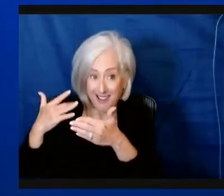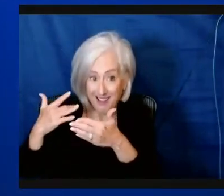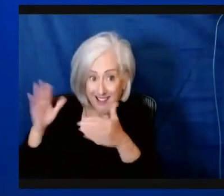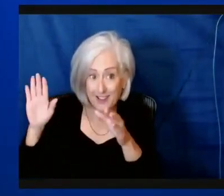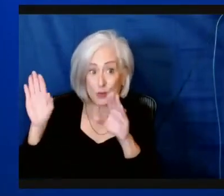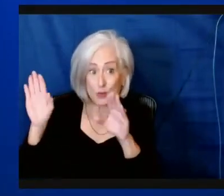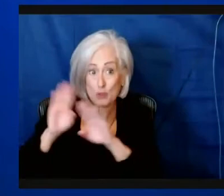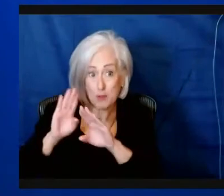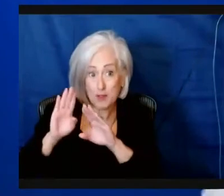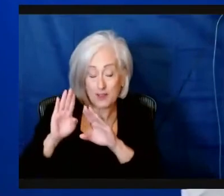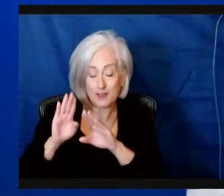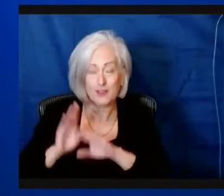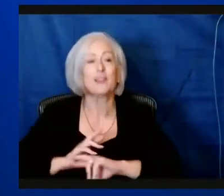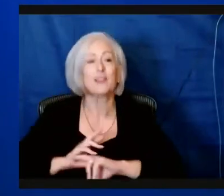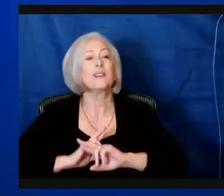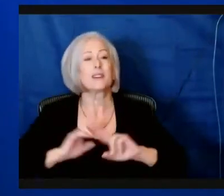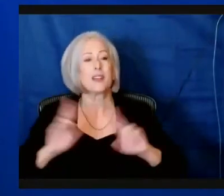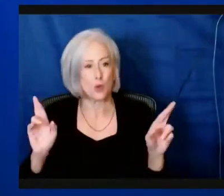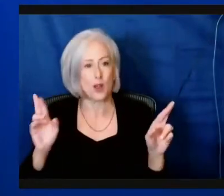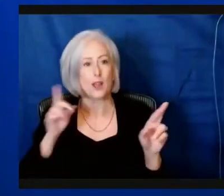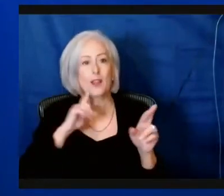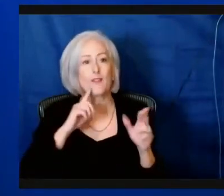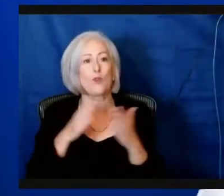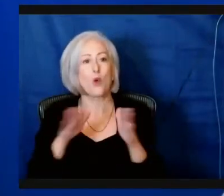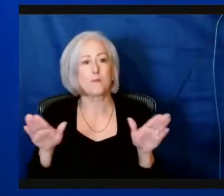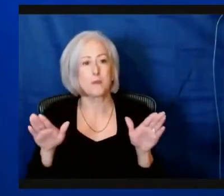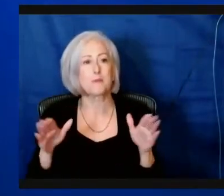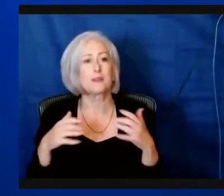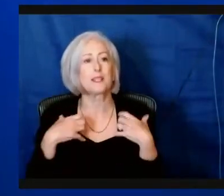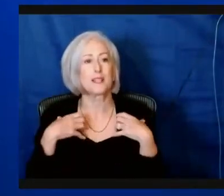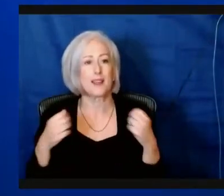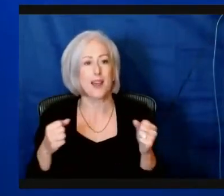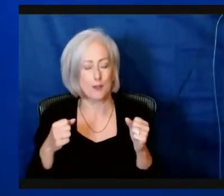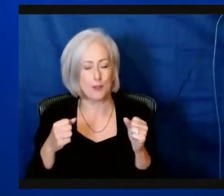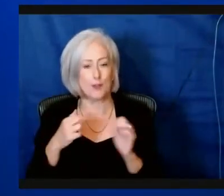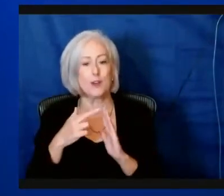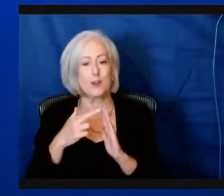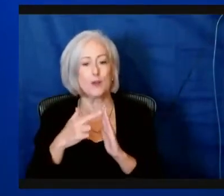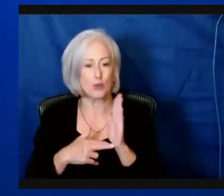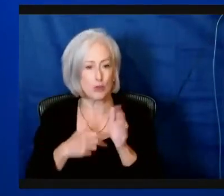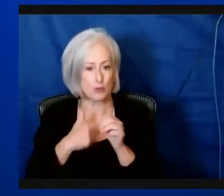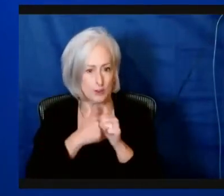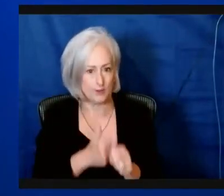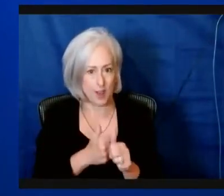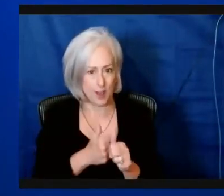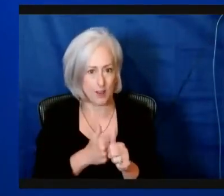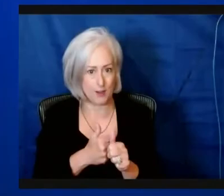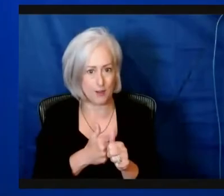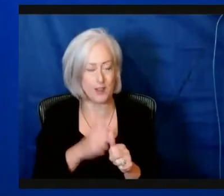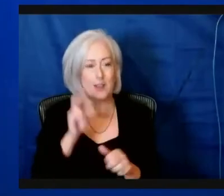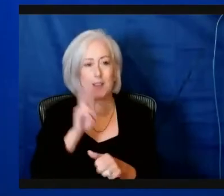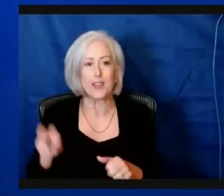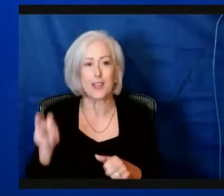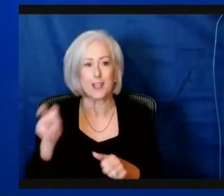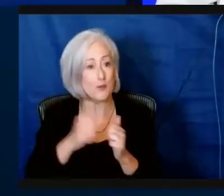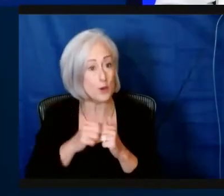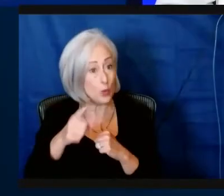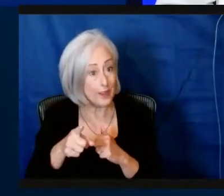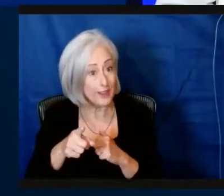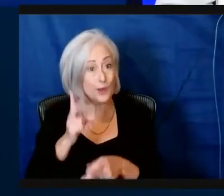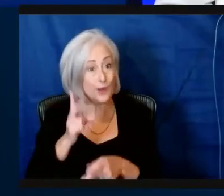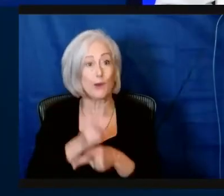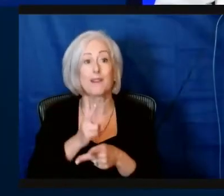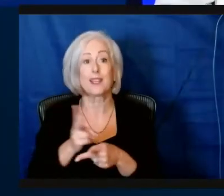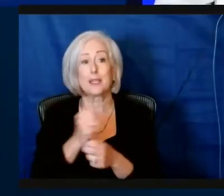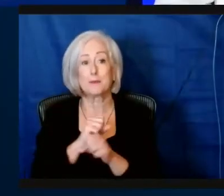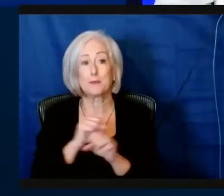before, the rules of infection control, they travel with you wherever you go, they keep you safe. Yeah, I agree with that